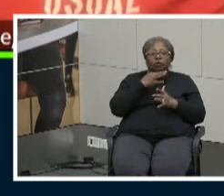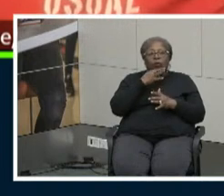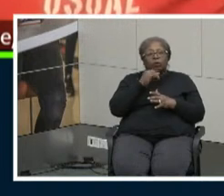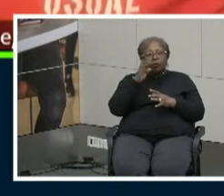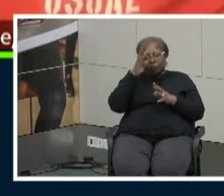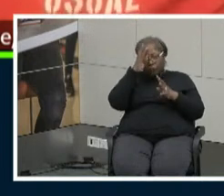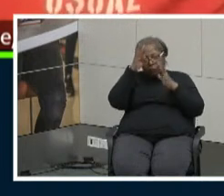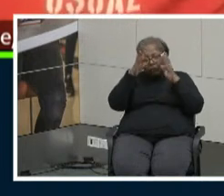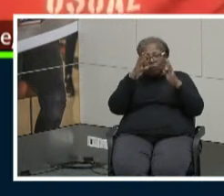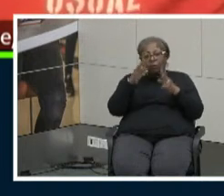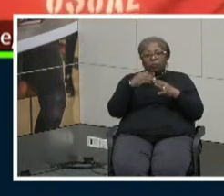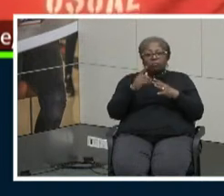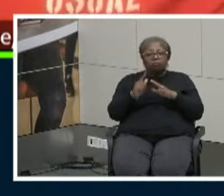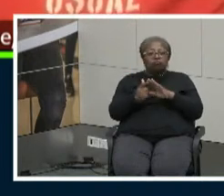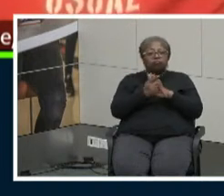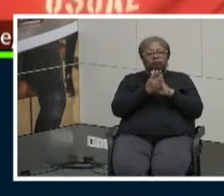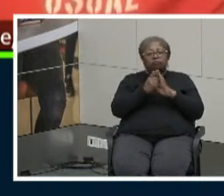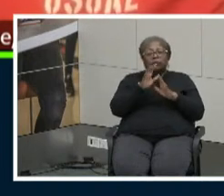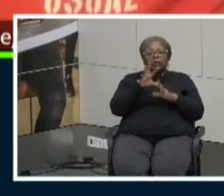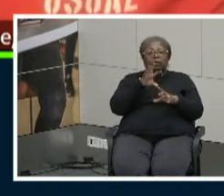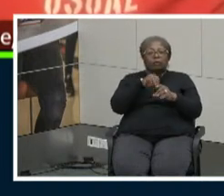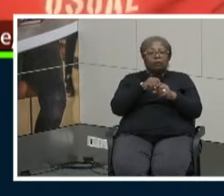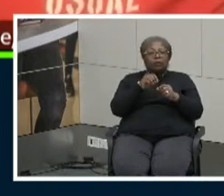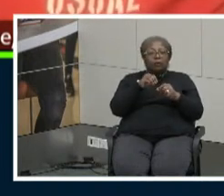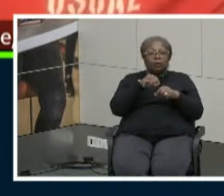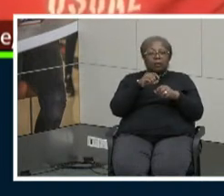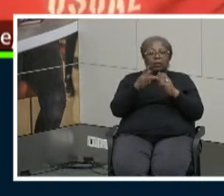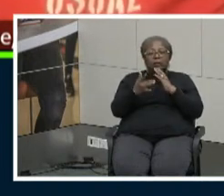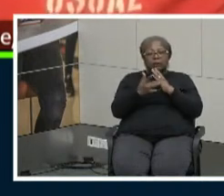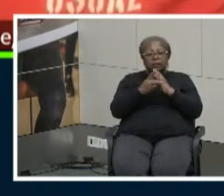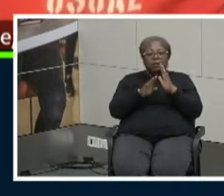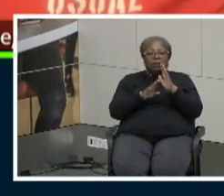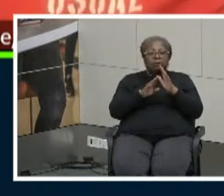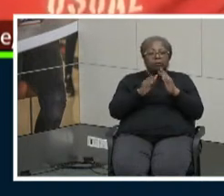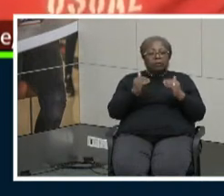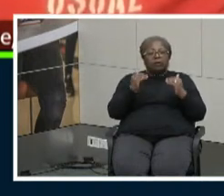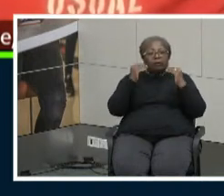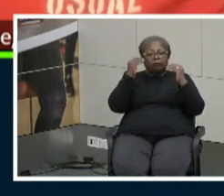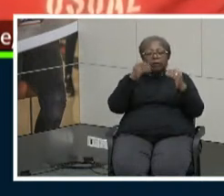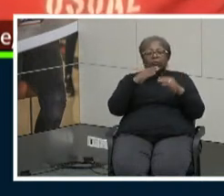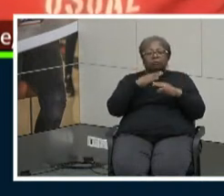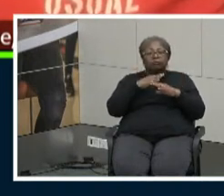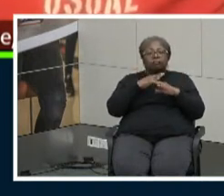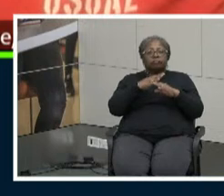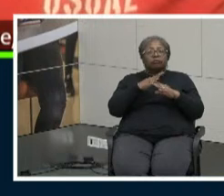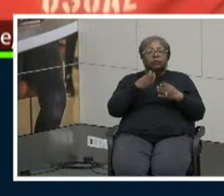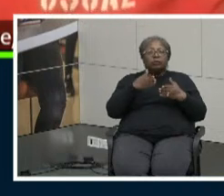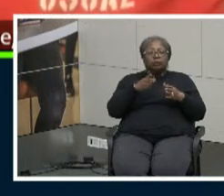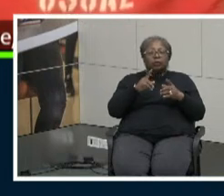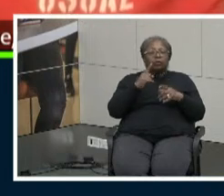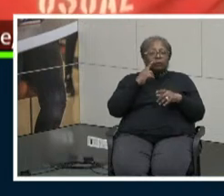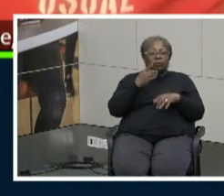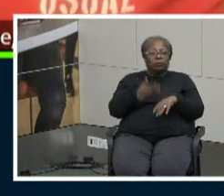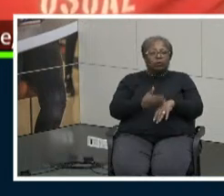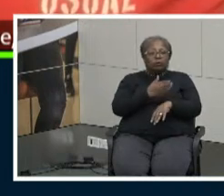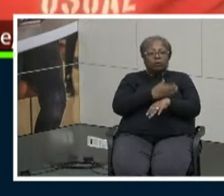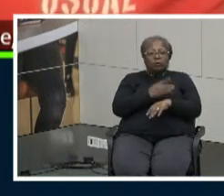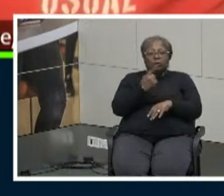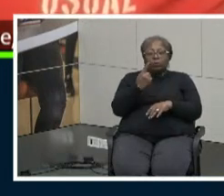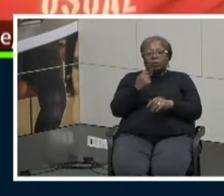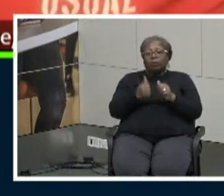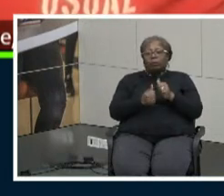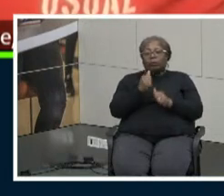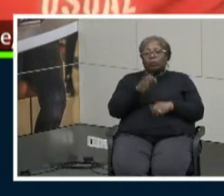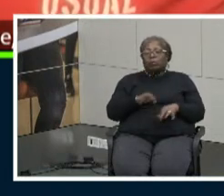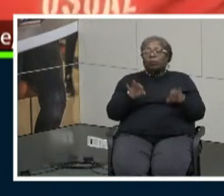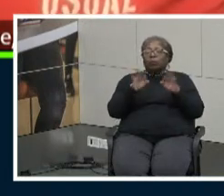and creativity prohibits their participation in technological advances and prevents their Pathway to Prosperity your single most important